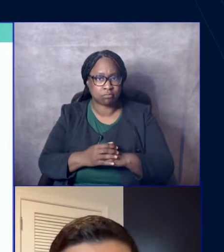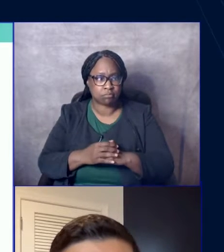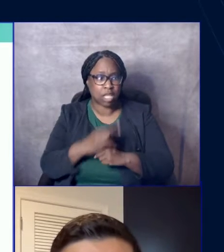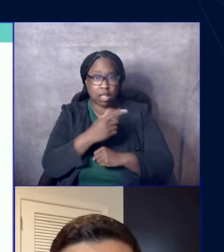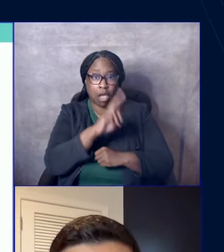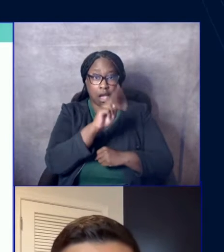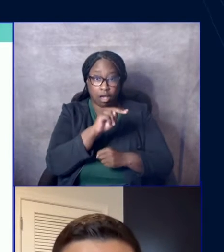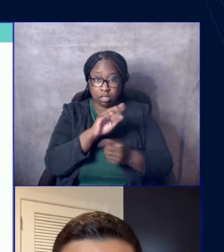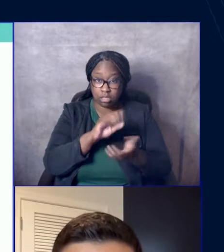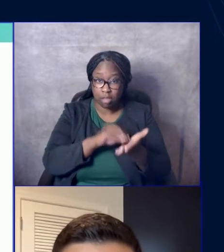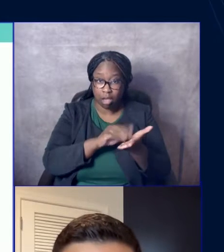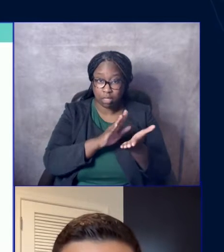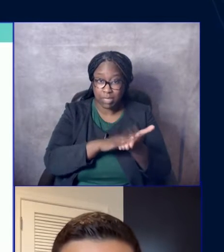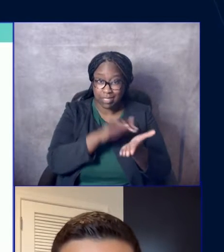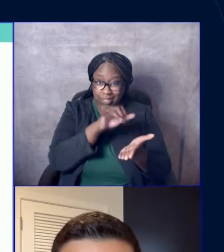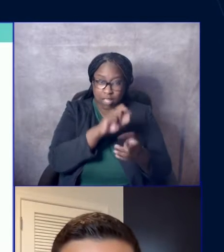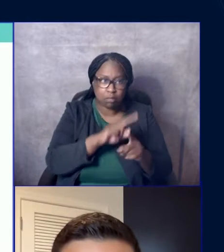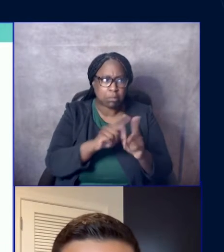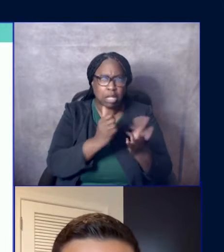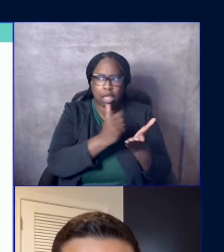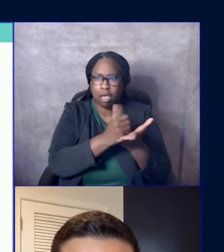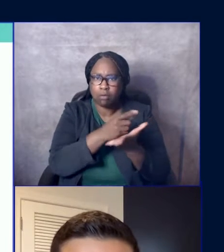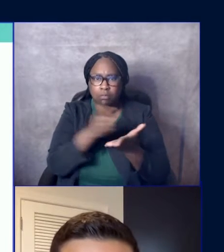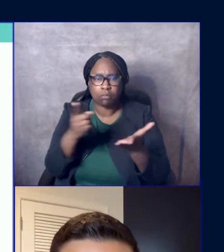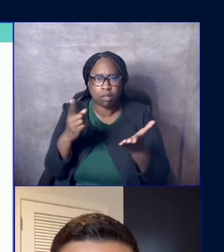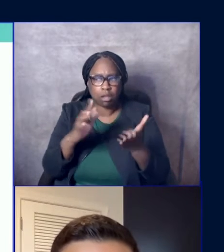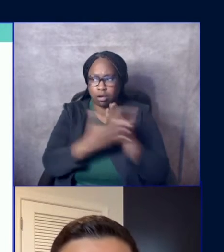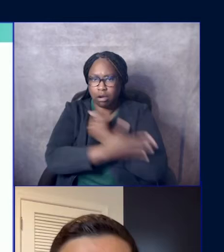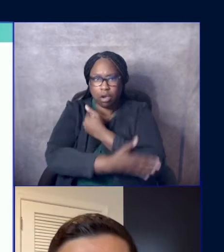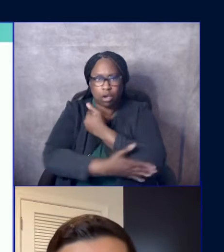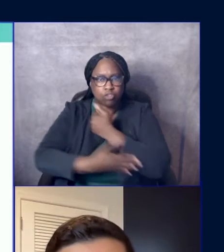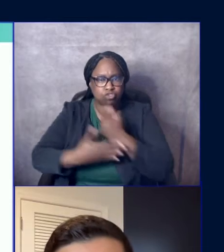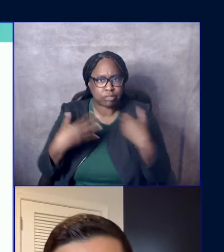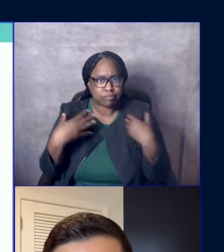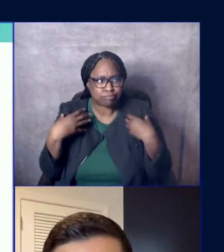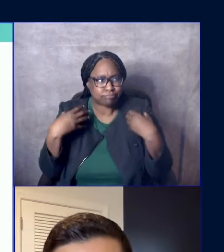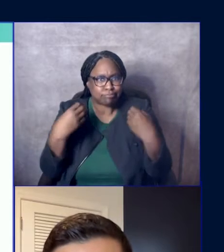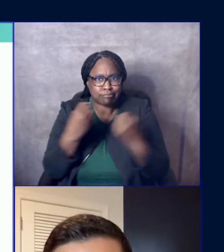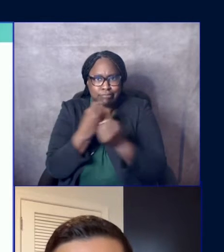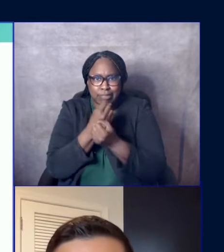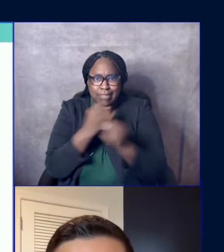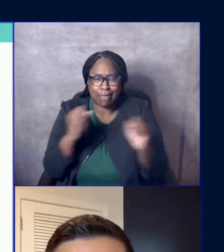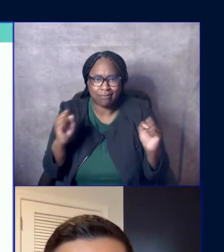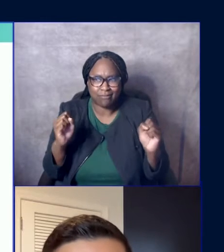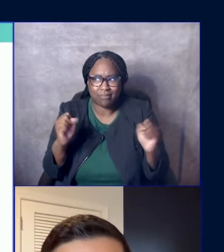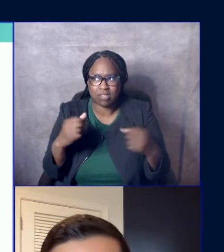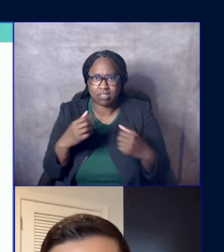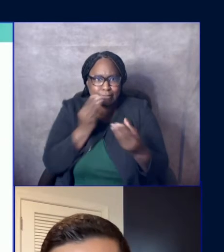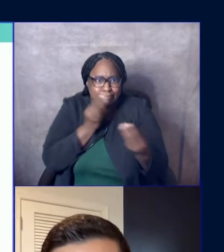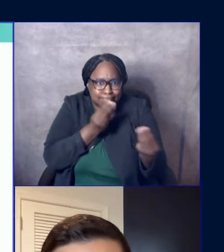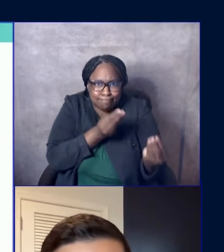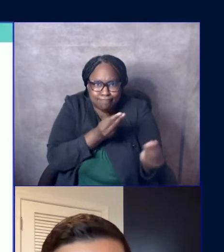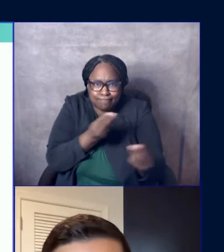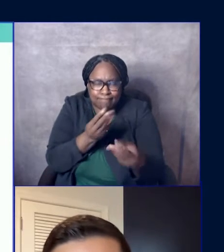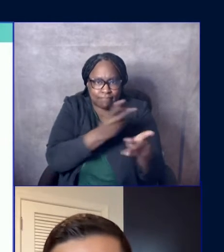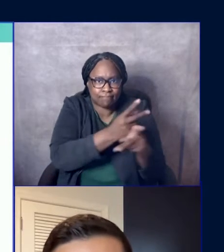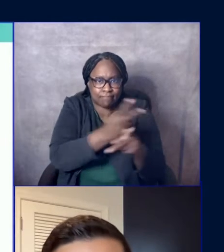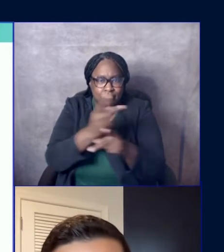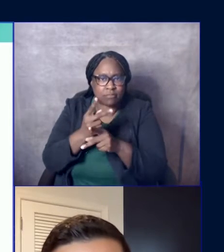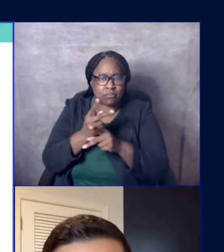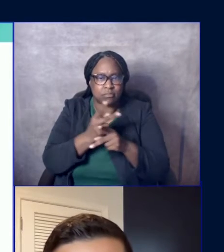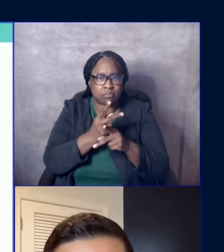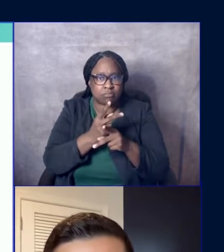safe, fed, and healthy throughout the COVID-19 pandemic. And so we needed to make sure that the story did not stop with